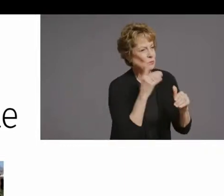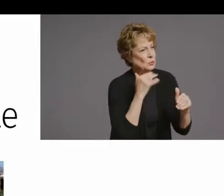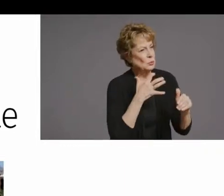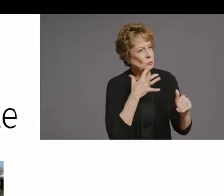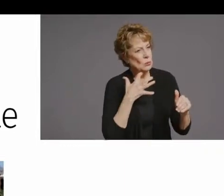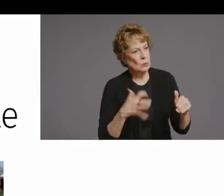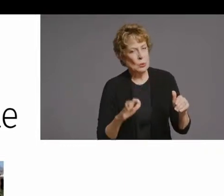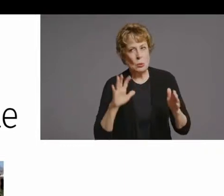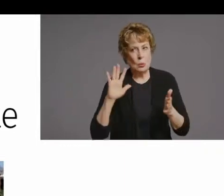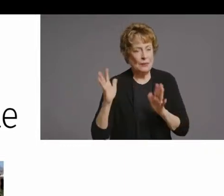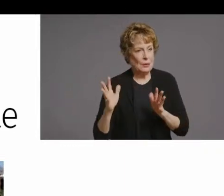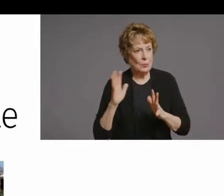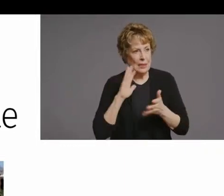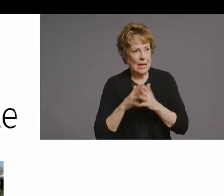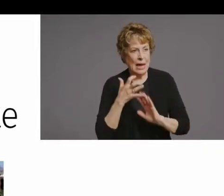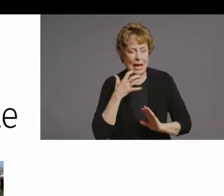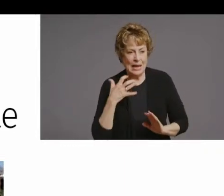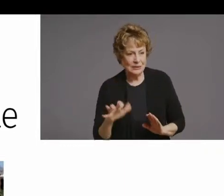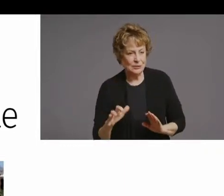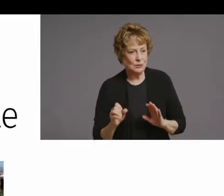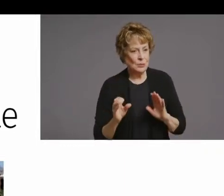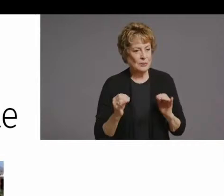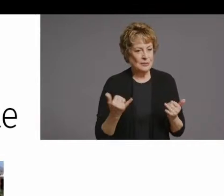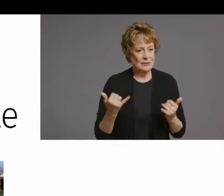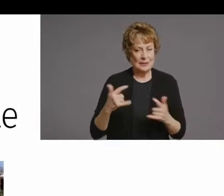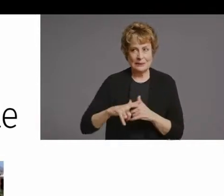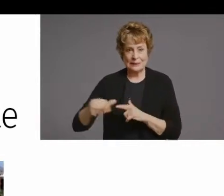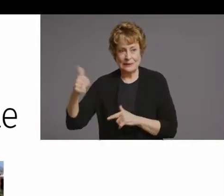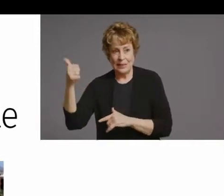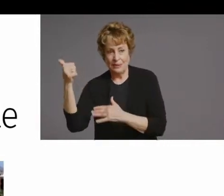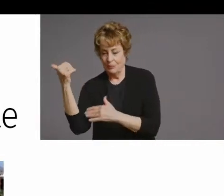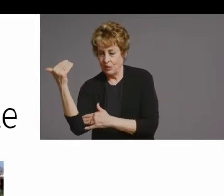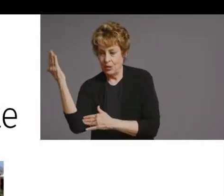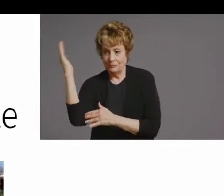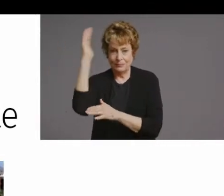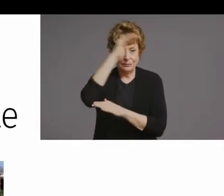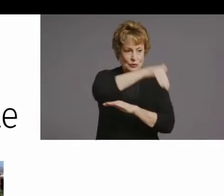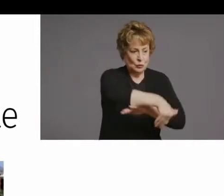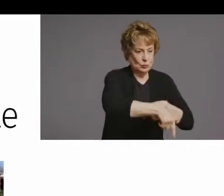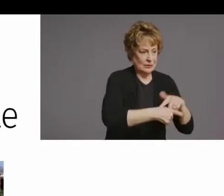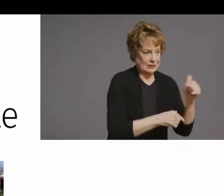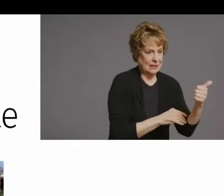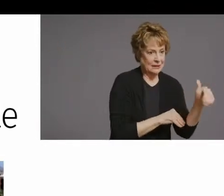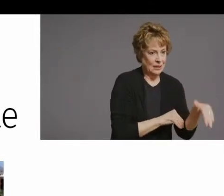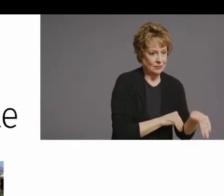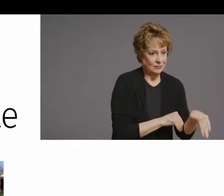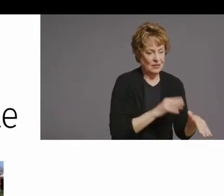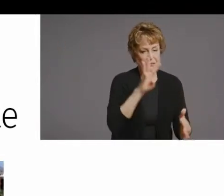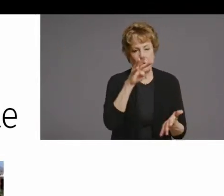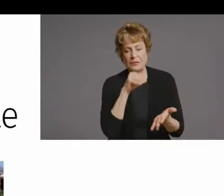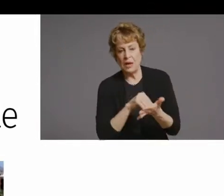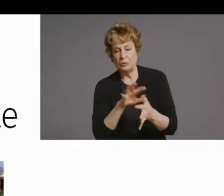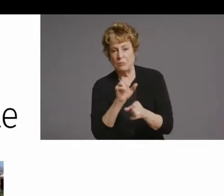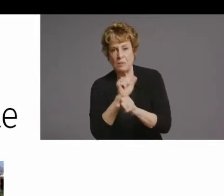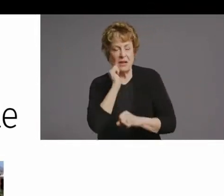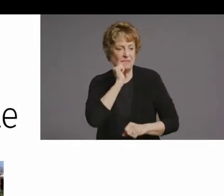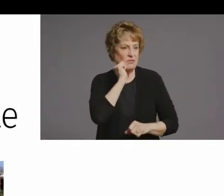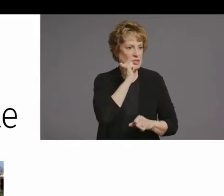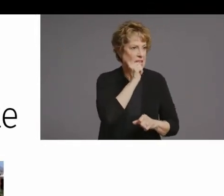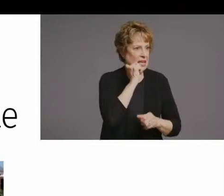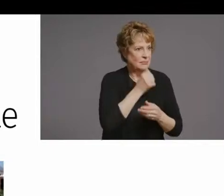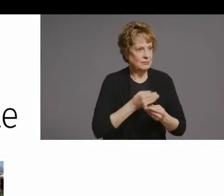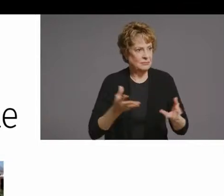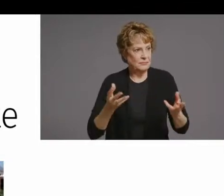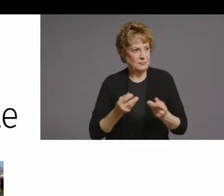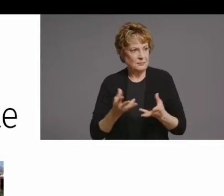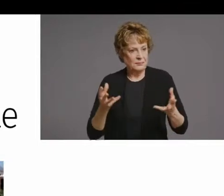But they are open 10 a.m. to 10 p.m. and offer over 4,000 appointments per day. We would recommend that anybody in Tucson who